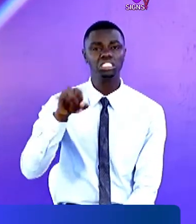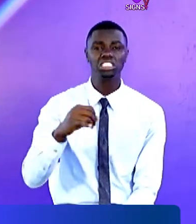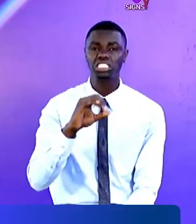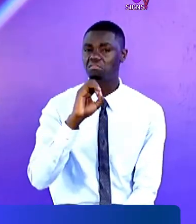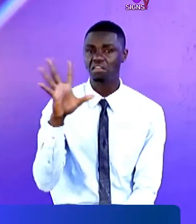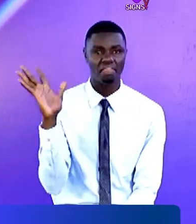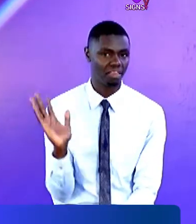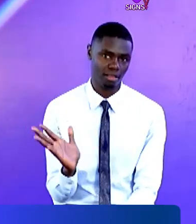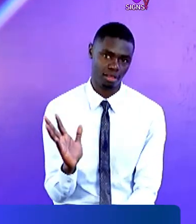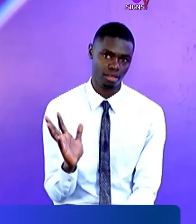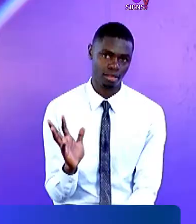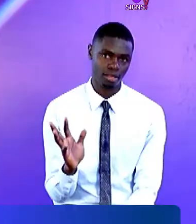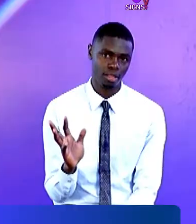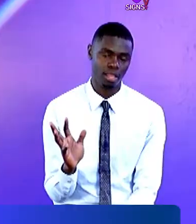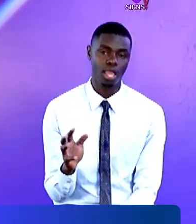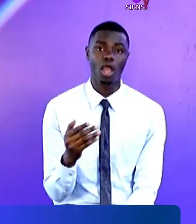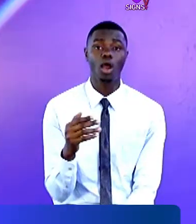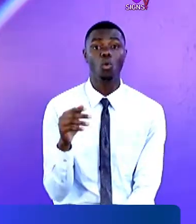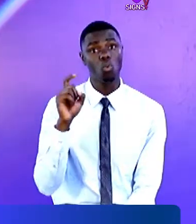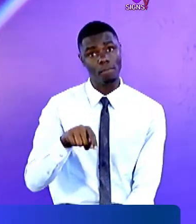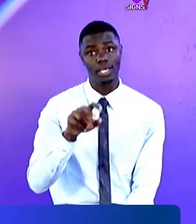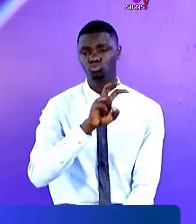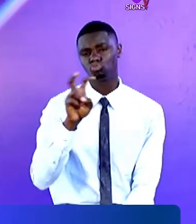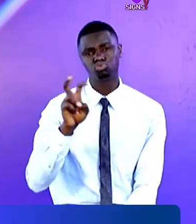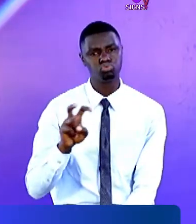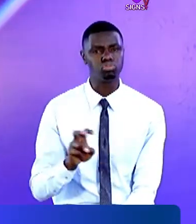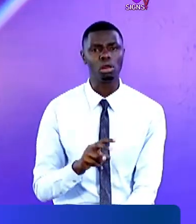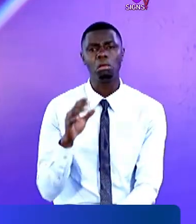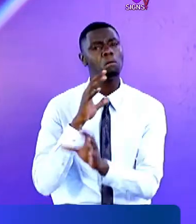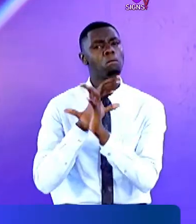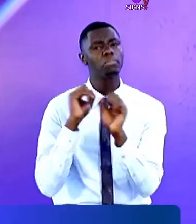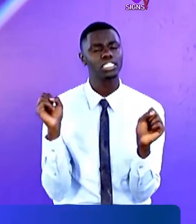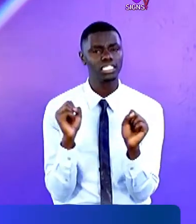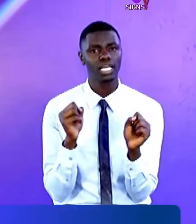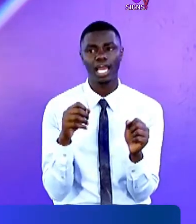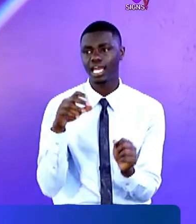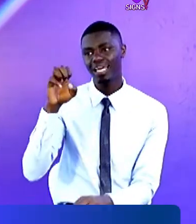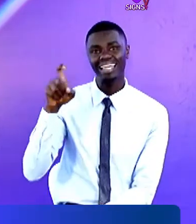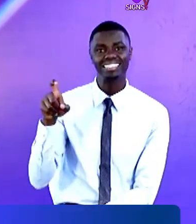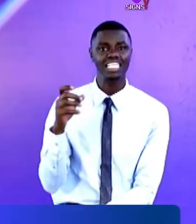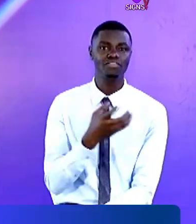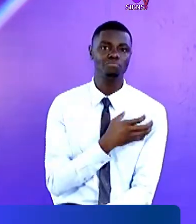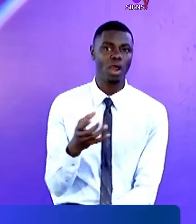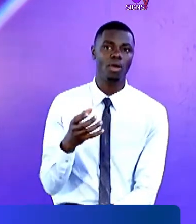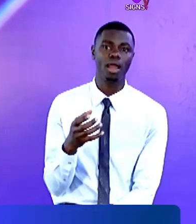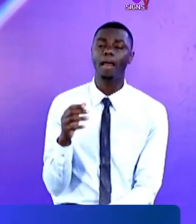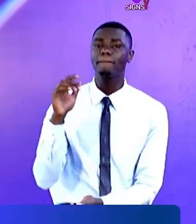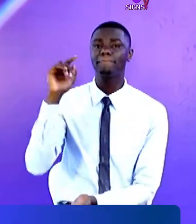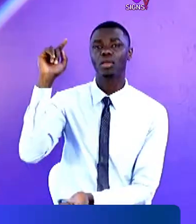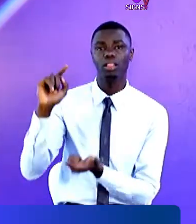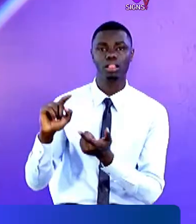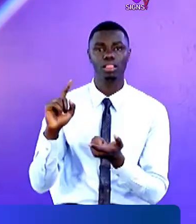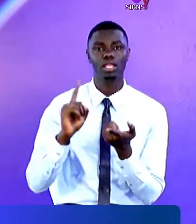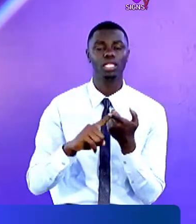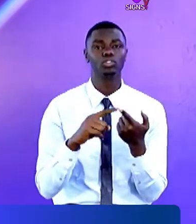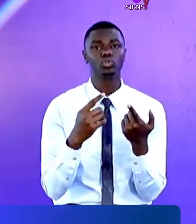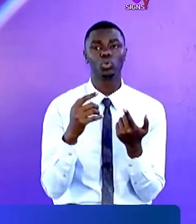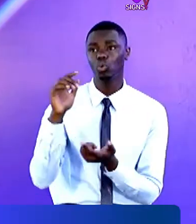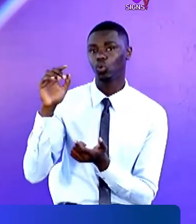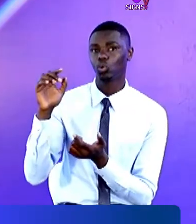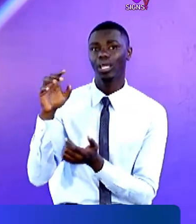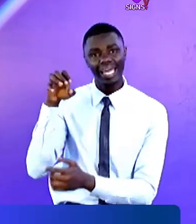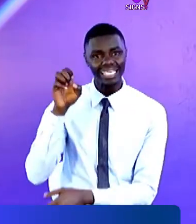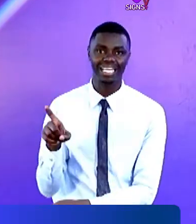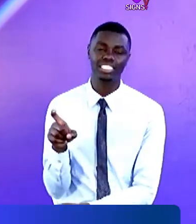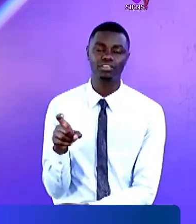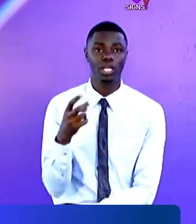isn't it? Now, we also have to look for how can the president, the executive powers, be limited to the executive? Because we are